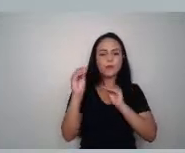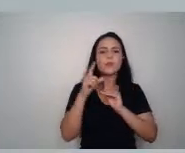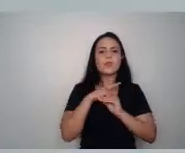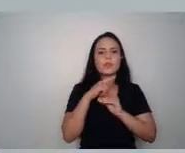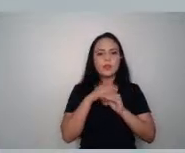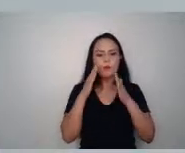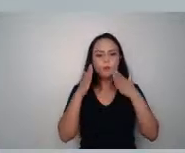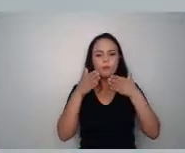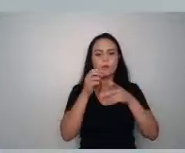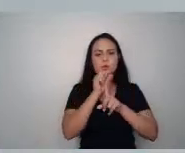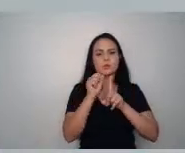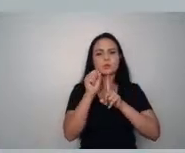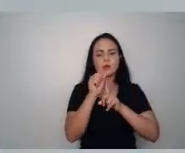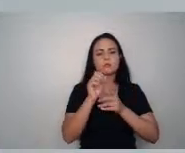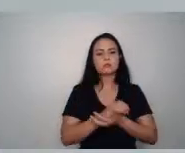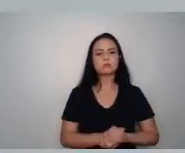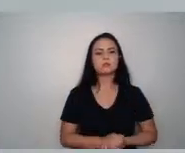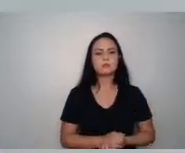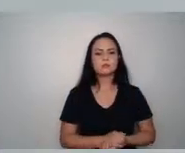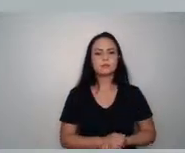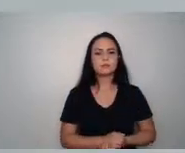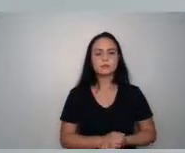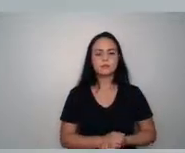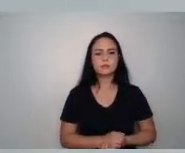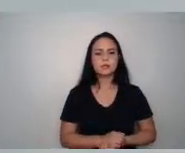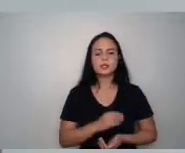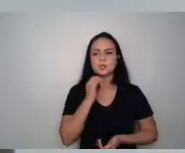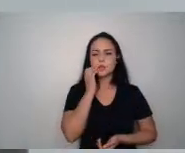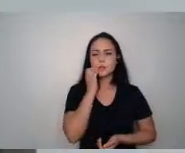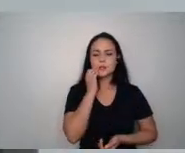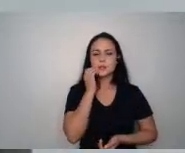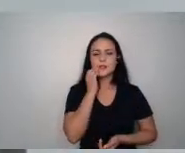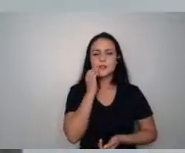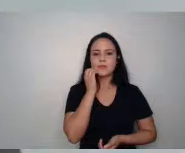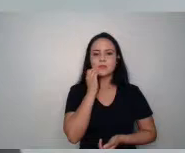service provided. It does have a social function too.